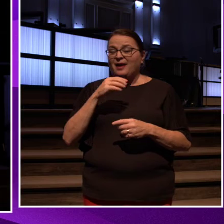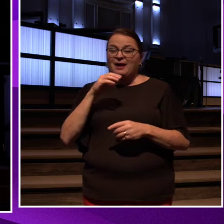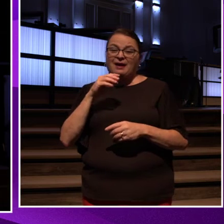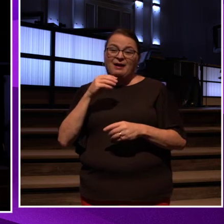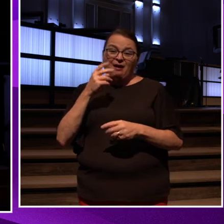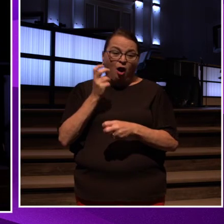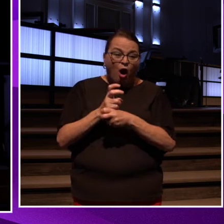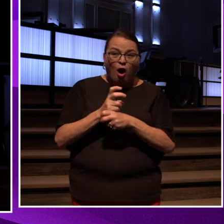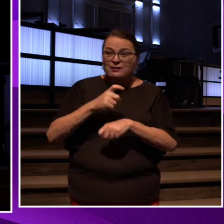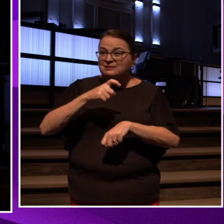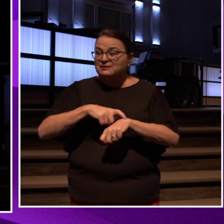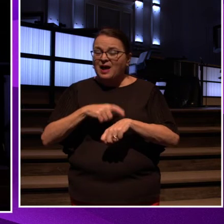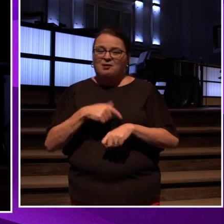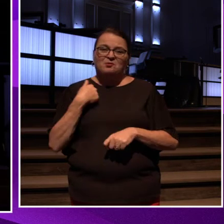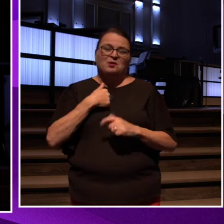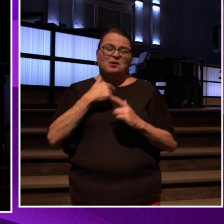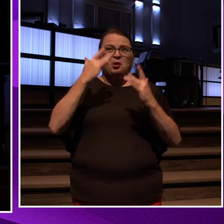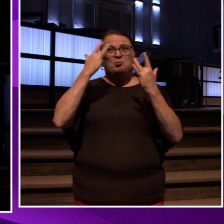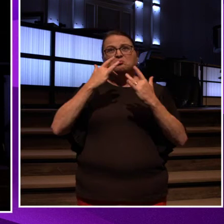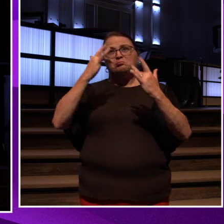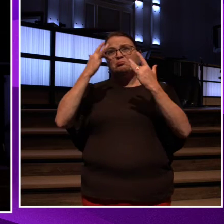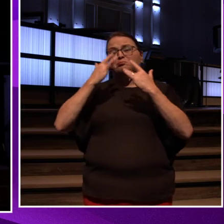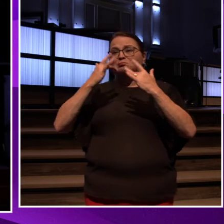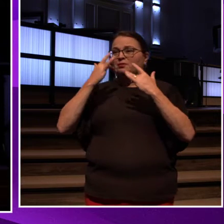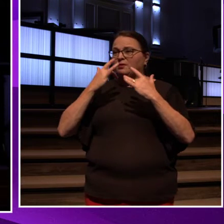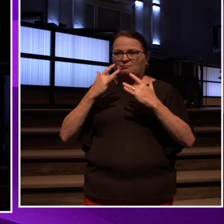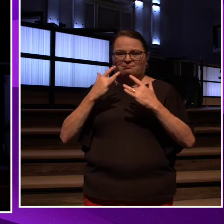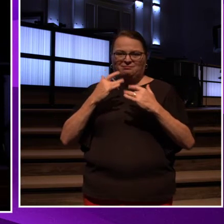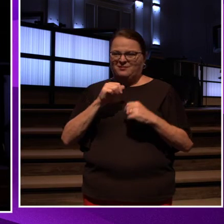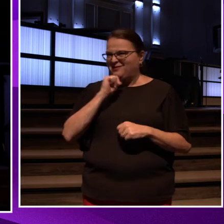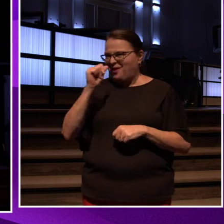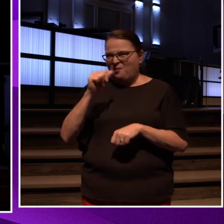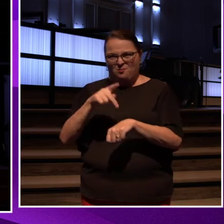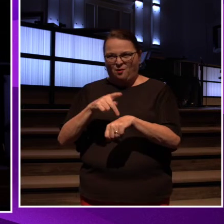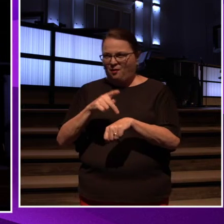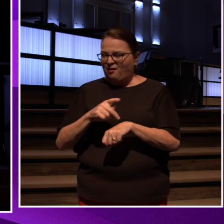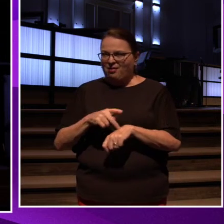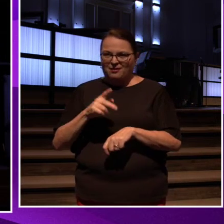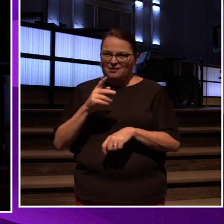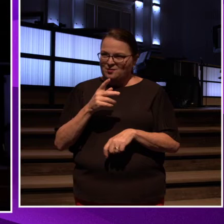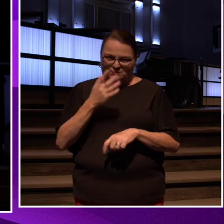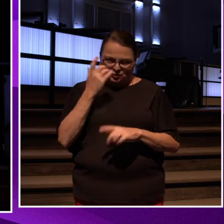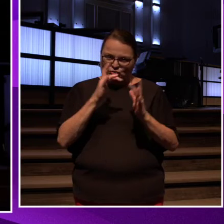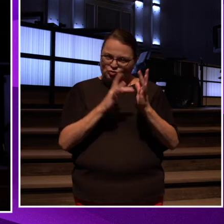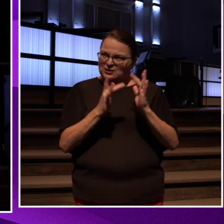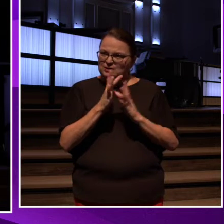want to be. Not Paul. Why? Because Jesus was very real to him.